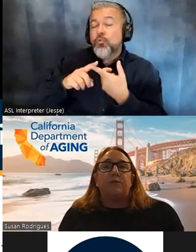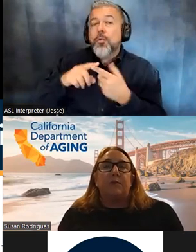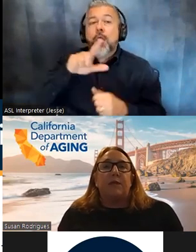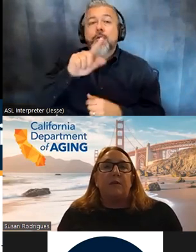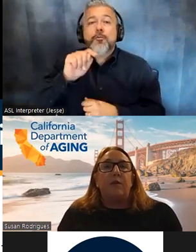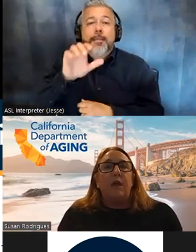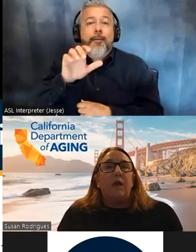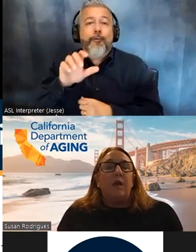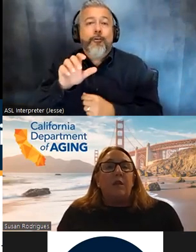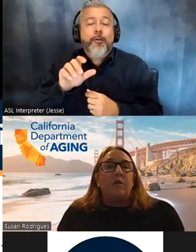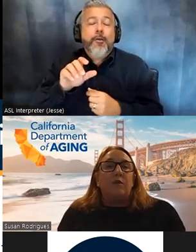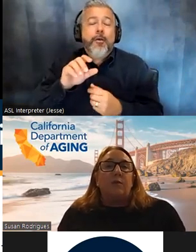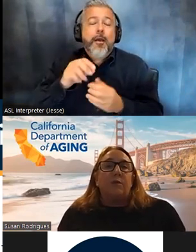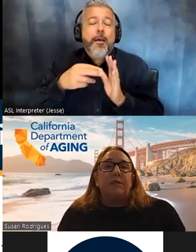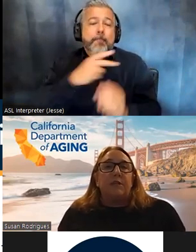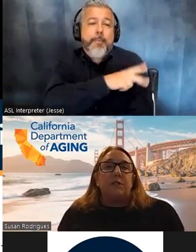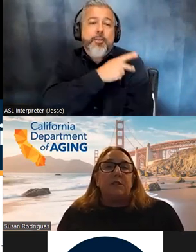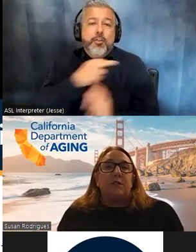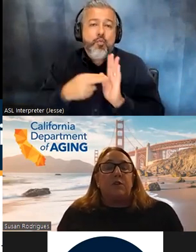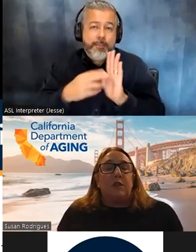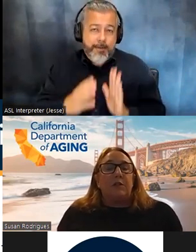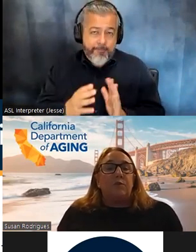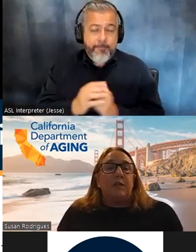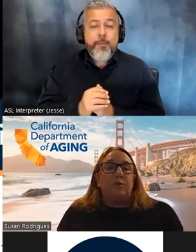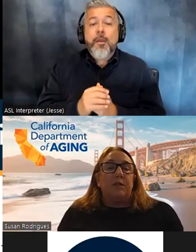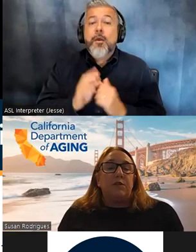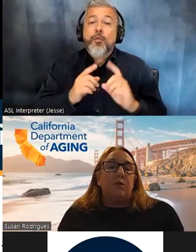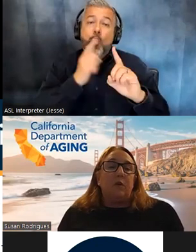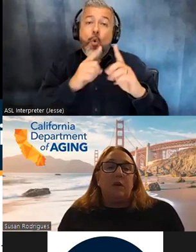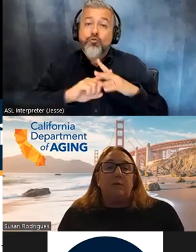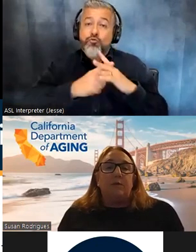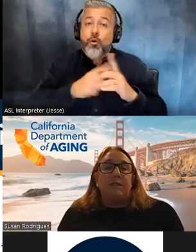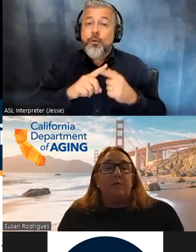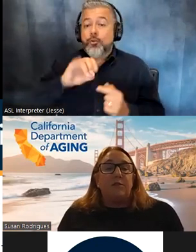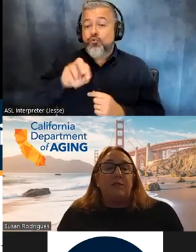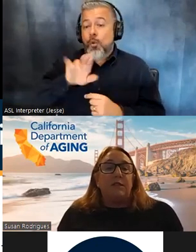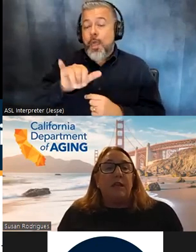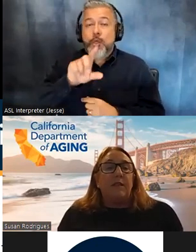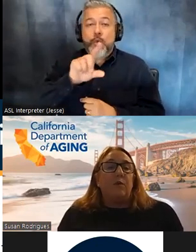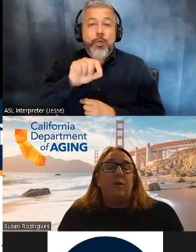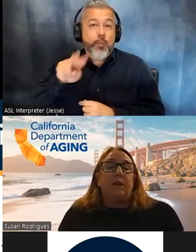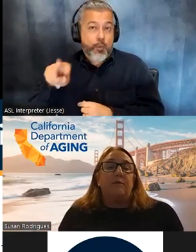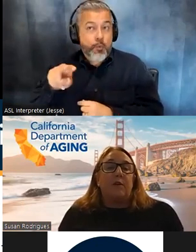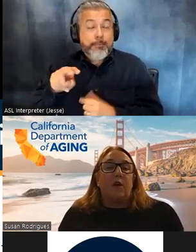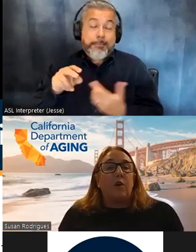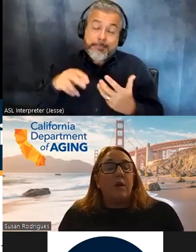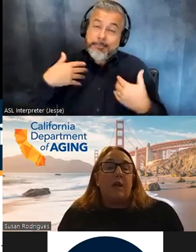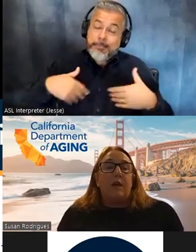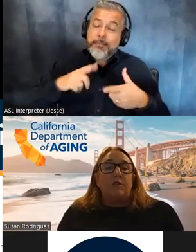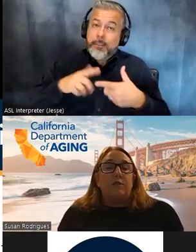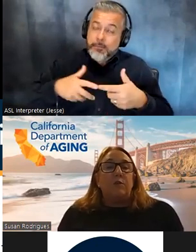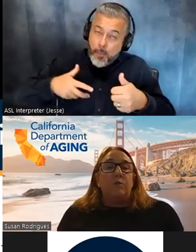patient representative. The goal for implementation is July 2022. This is an ambitious date that we're working very